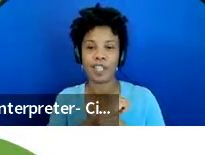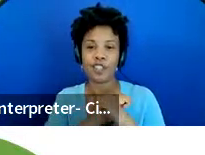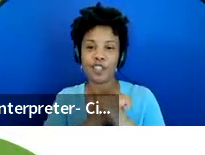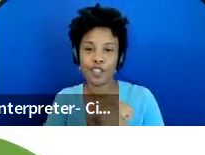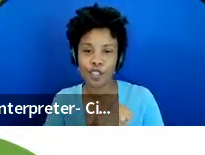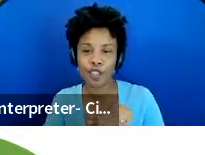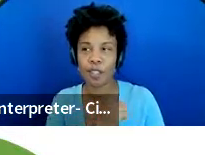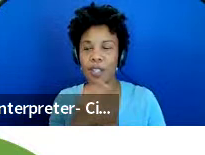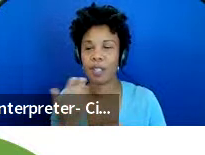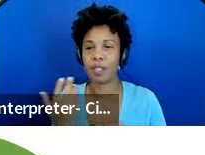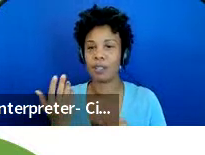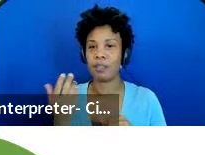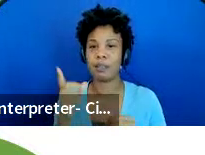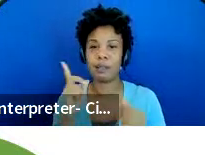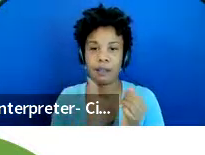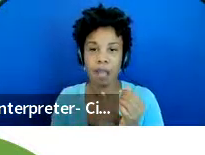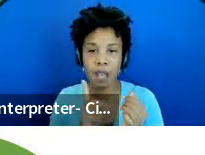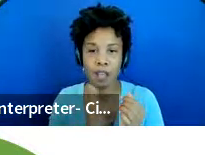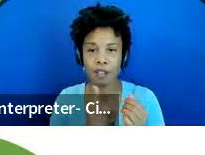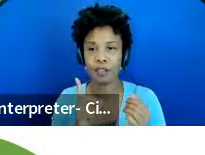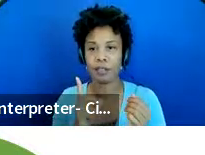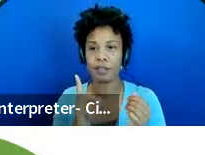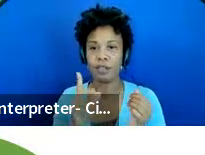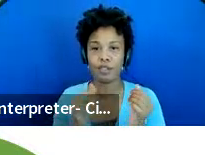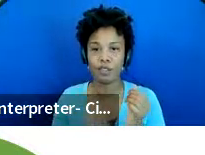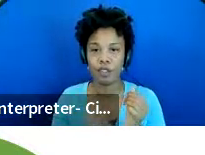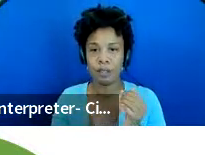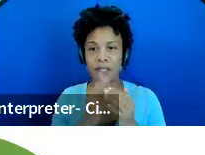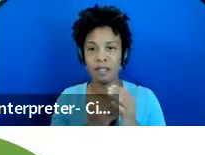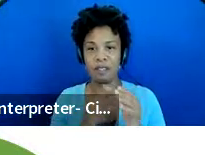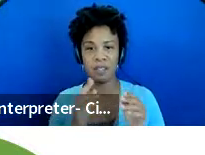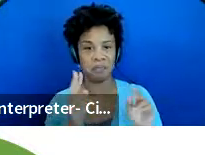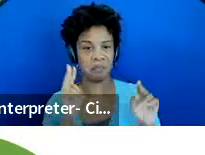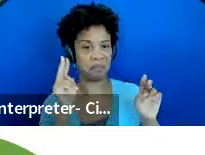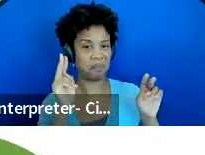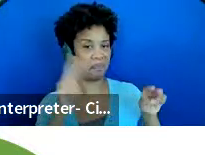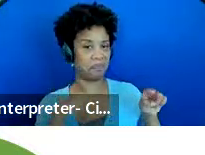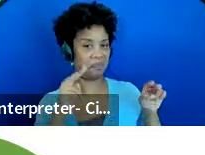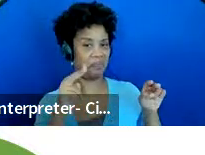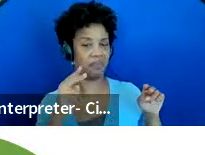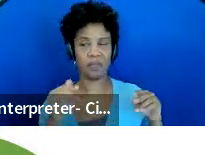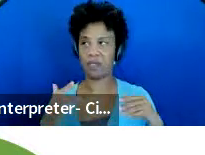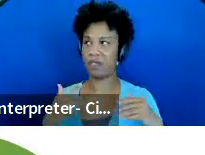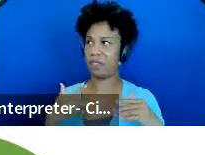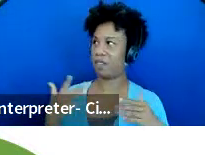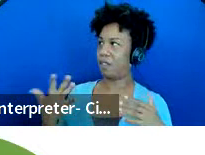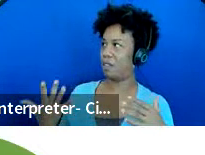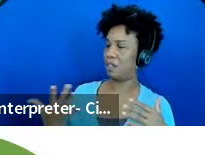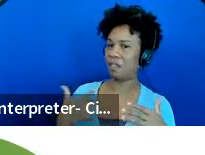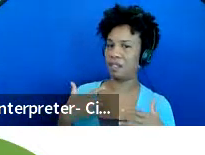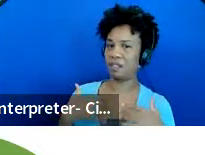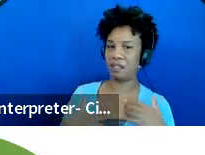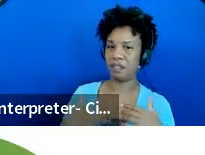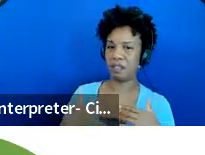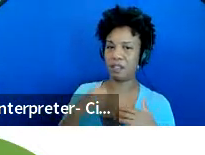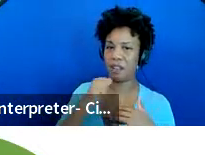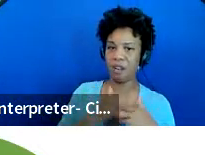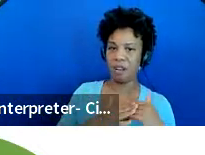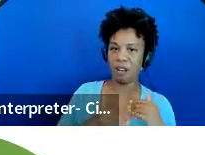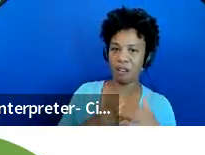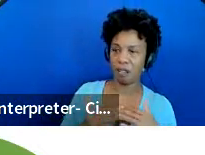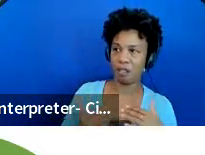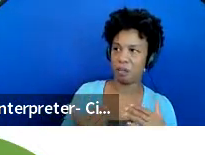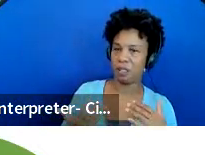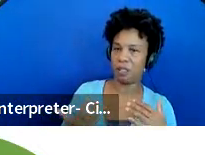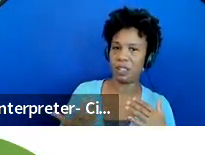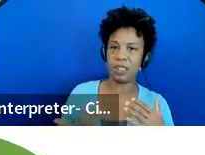varying attitudes, as you can imagine, led to discomforting situations for persons with disabilities. Persons with disabilities